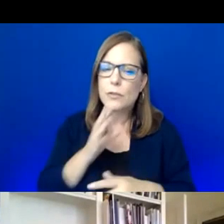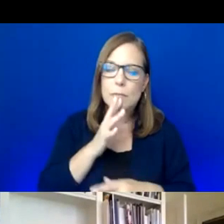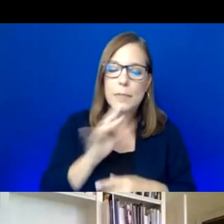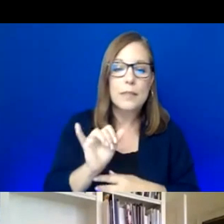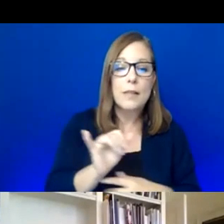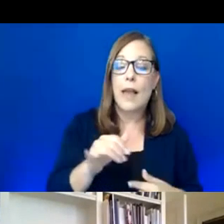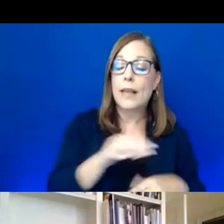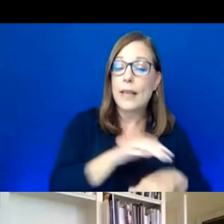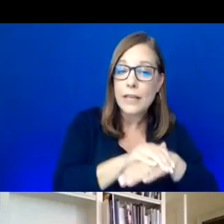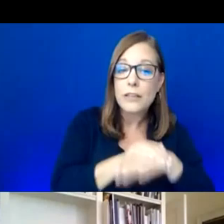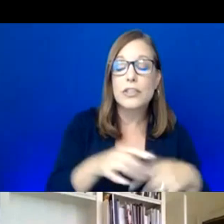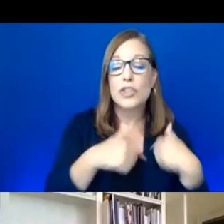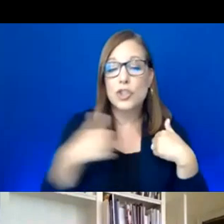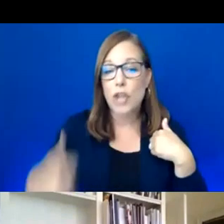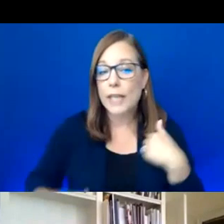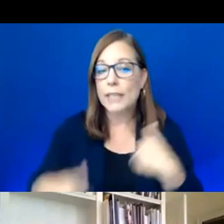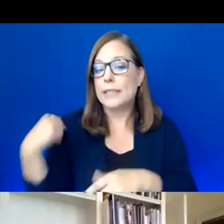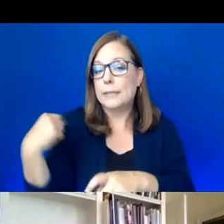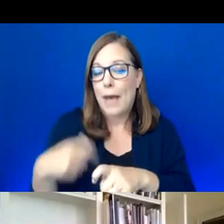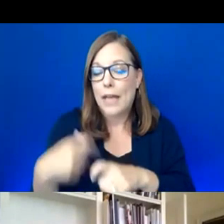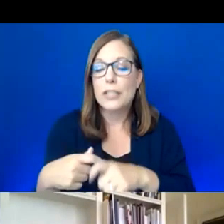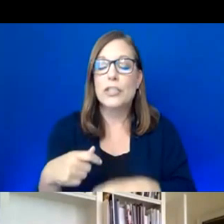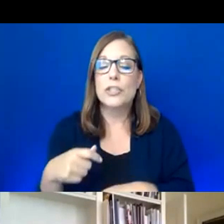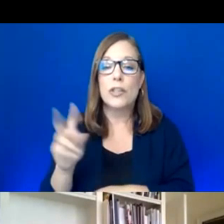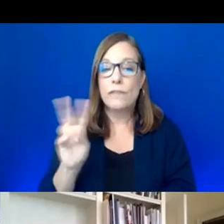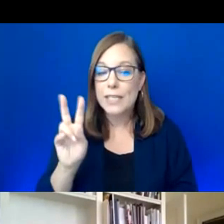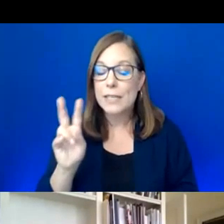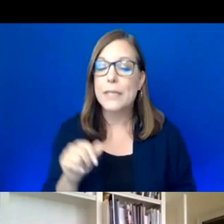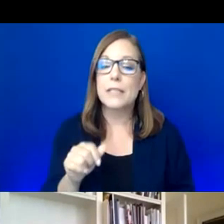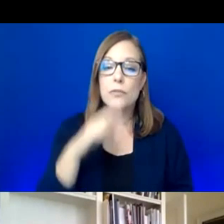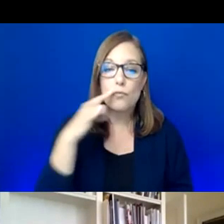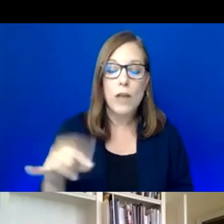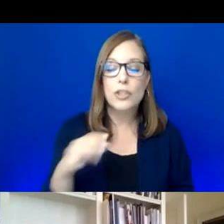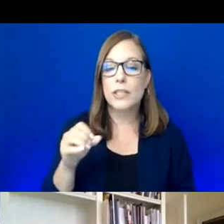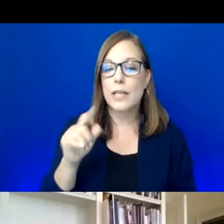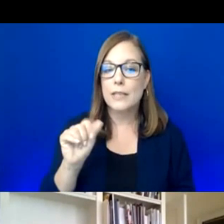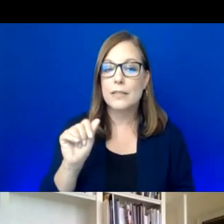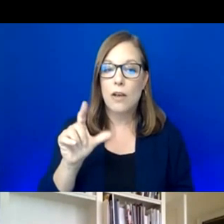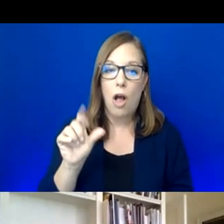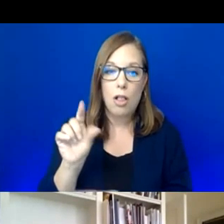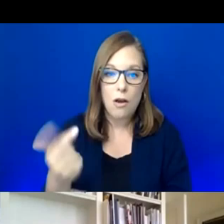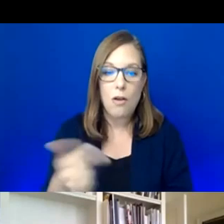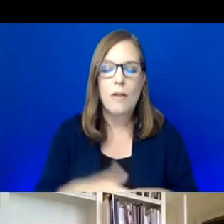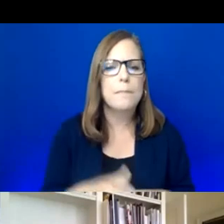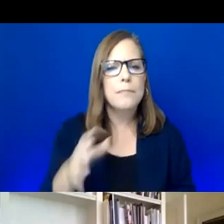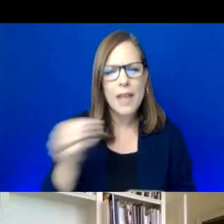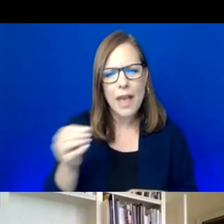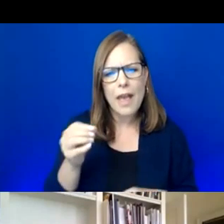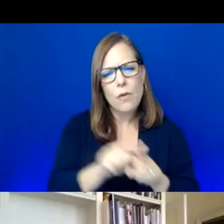Chinese, Spanish, Vietnamese, Russian, and also Tagalog. And also these